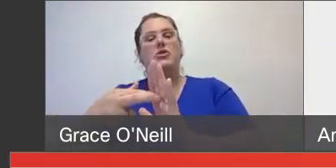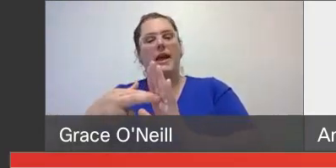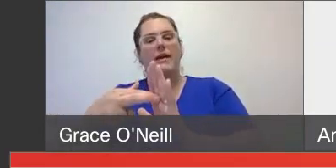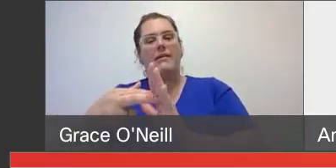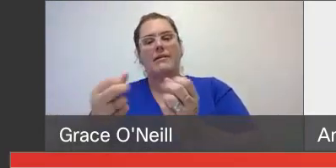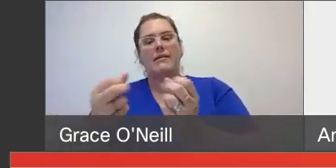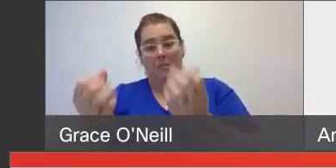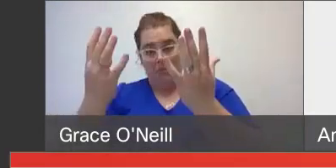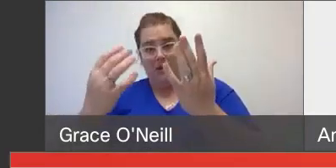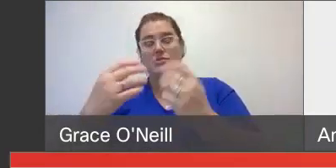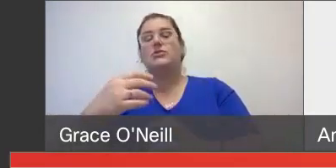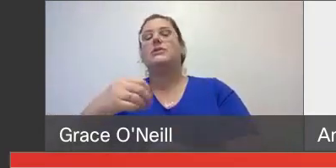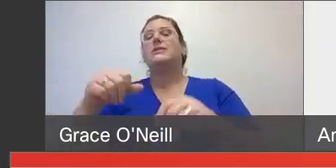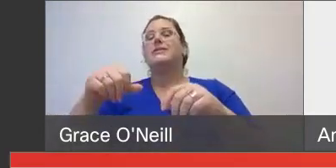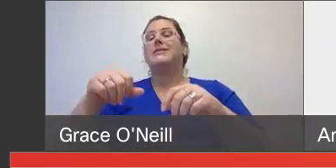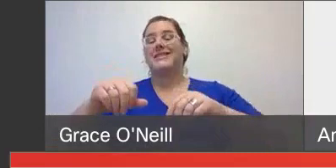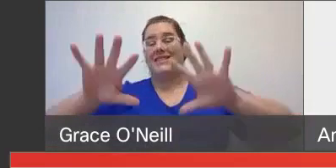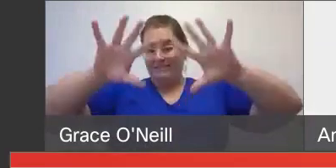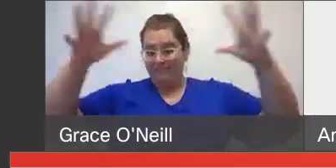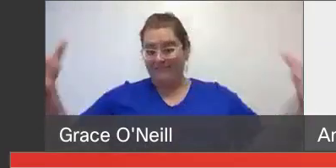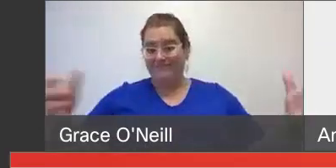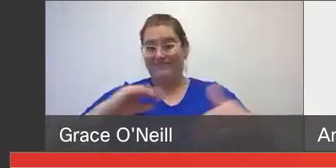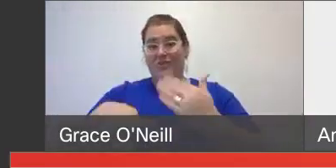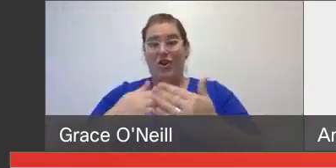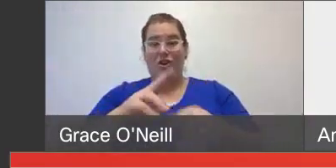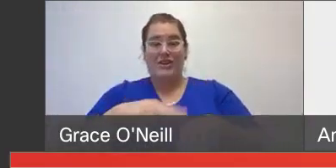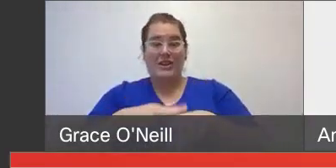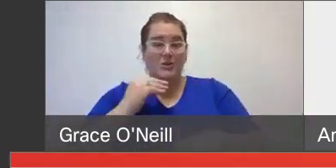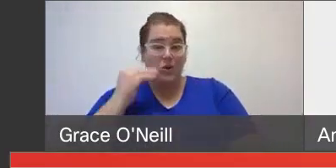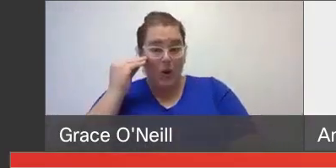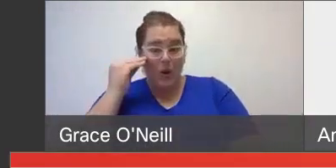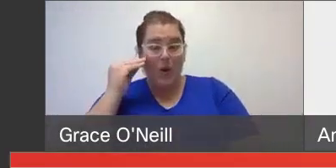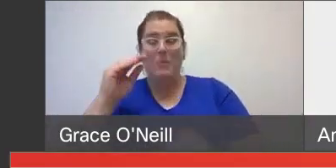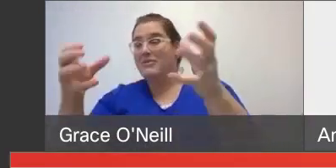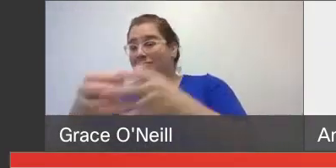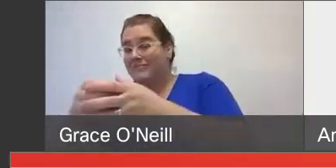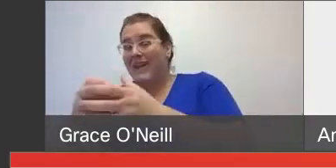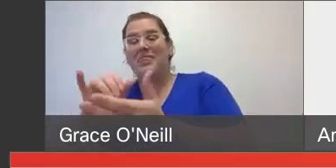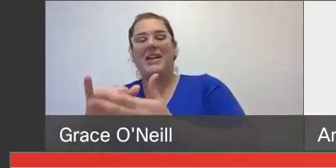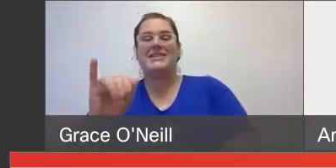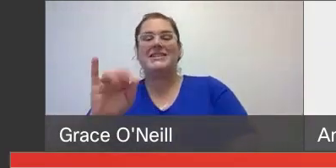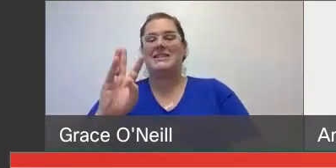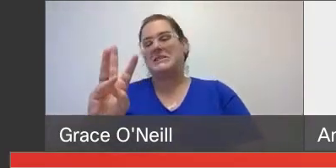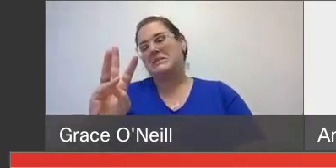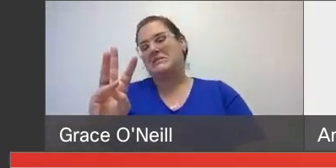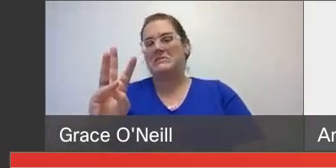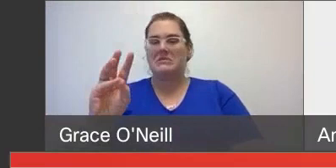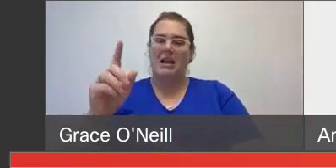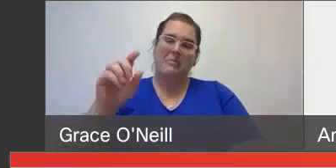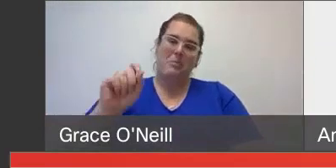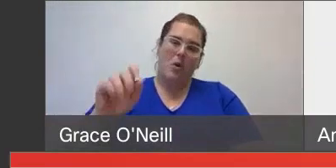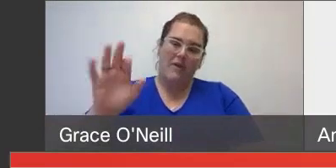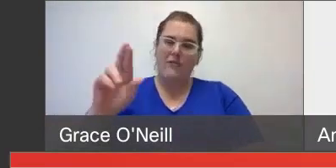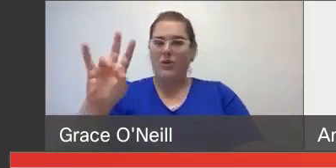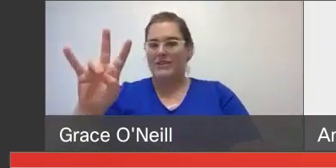represent about 6.5 to 7% of people in natural homes. Of those, there have been 5